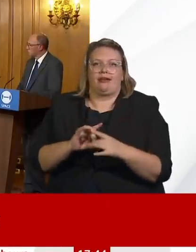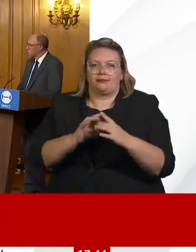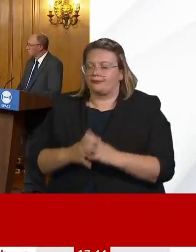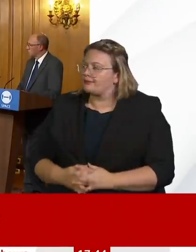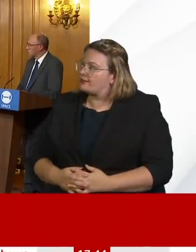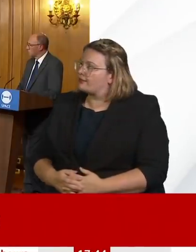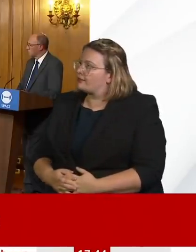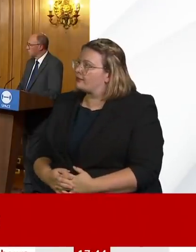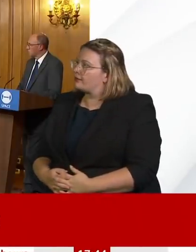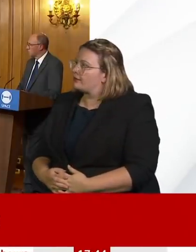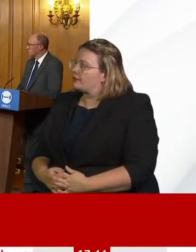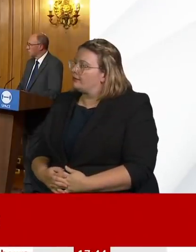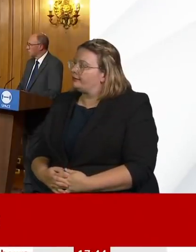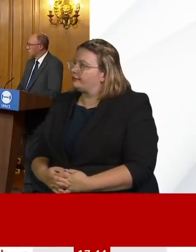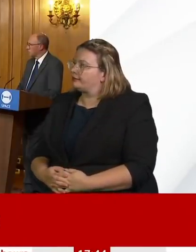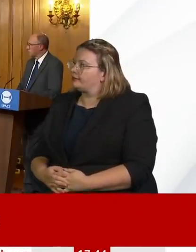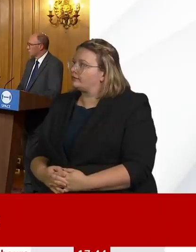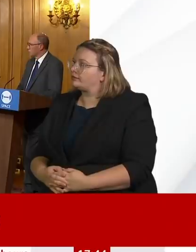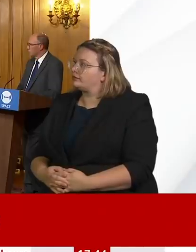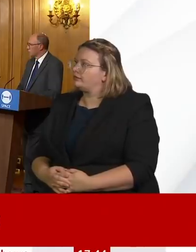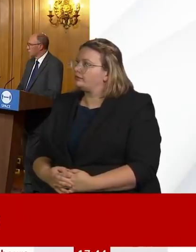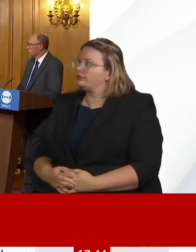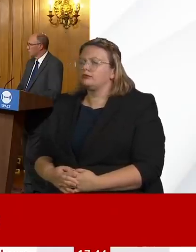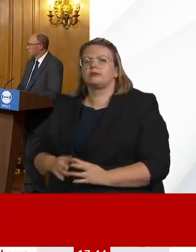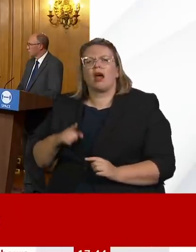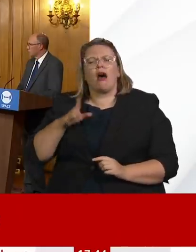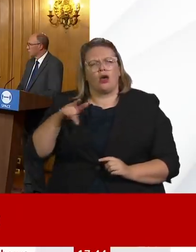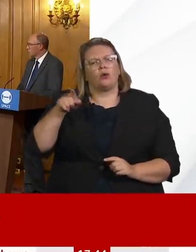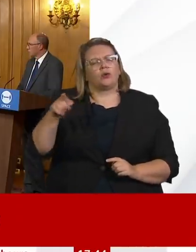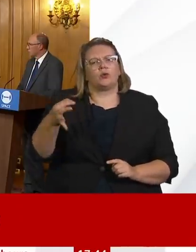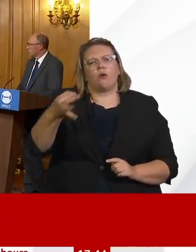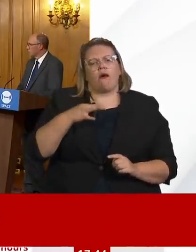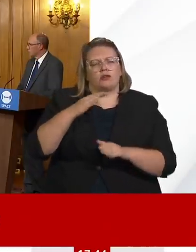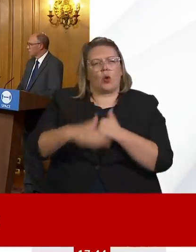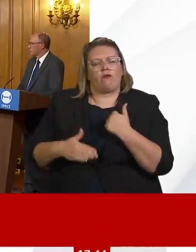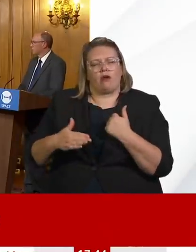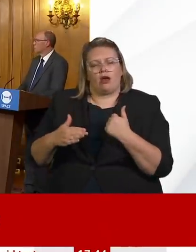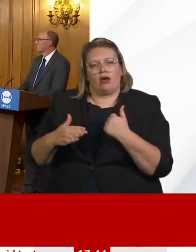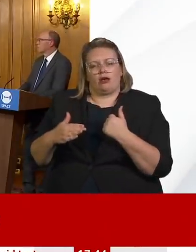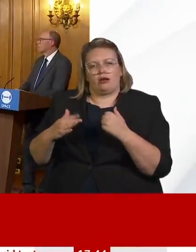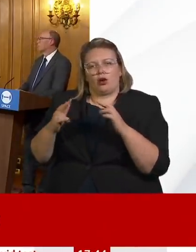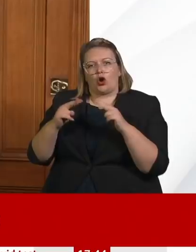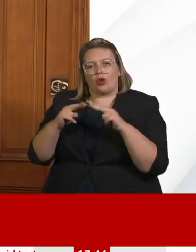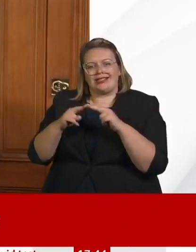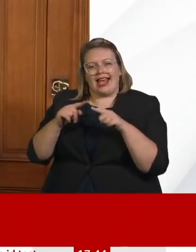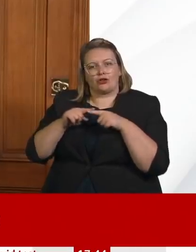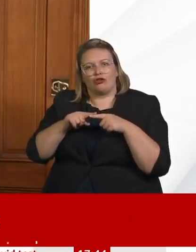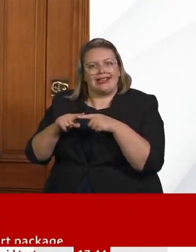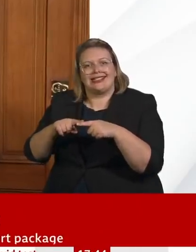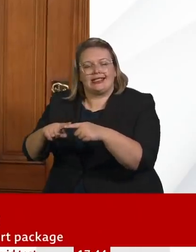So on the question about contact tracing, I believe a blended approach